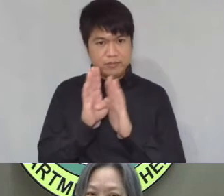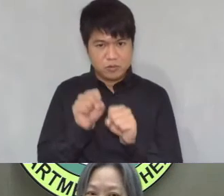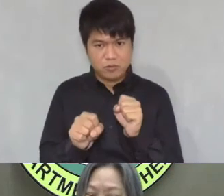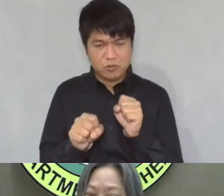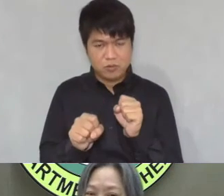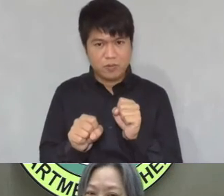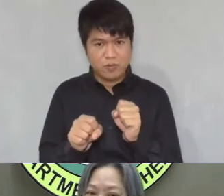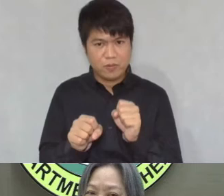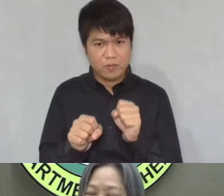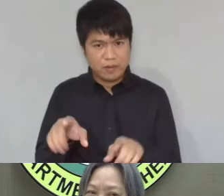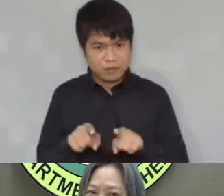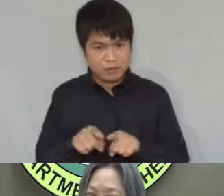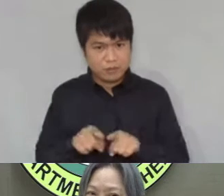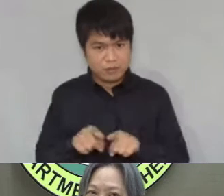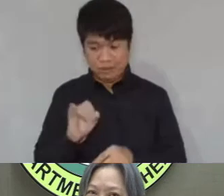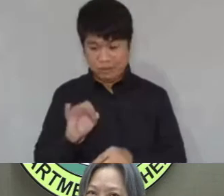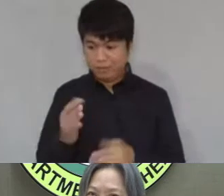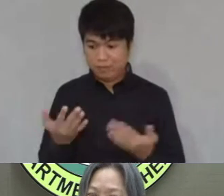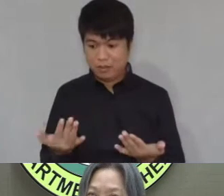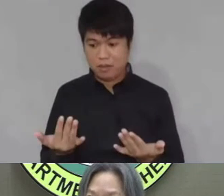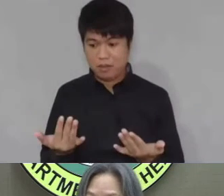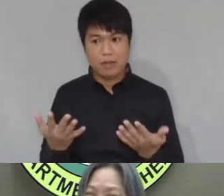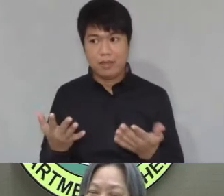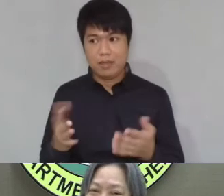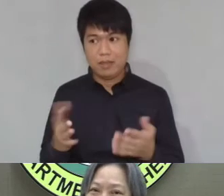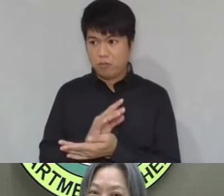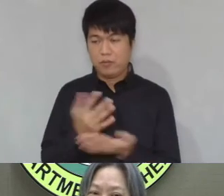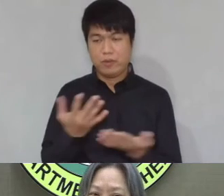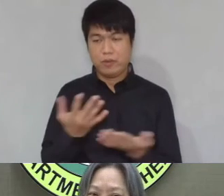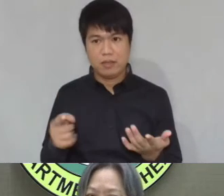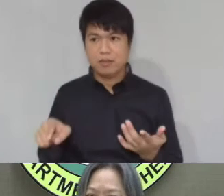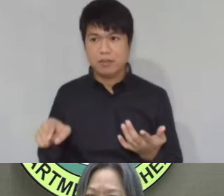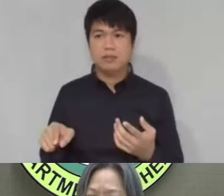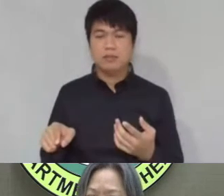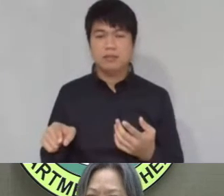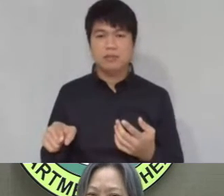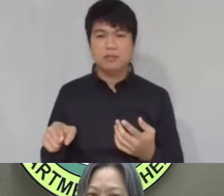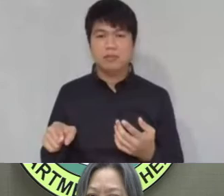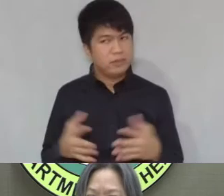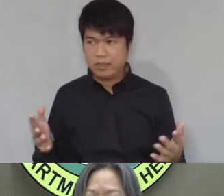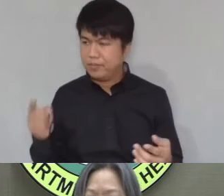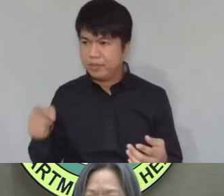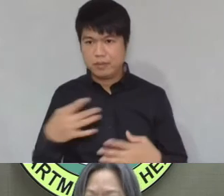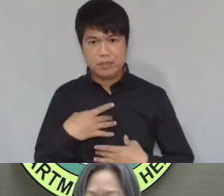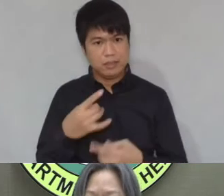bill. So, at saka ngayon, kung wala lang sigurong COVID, grabe na